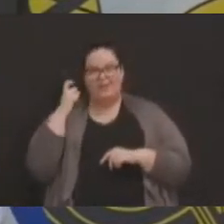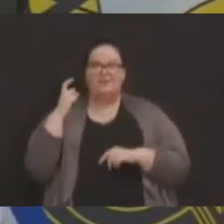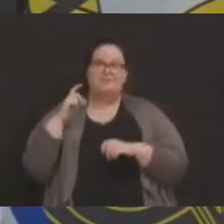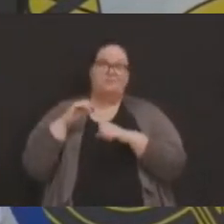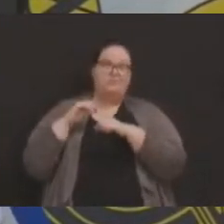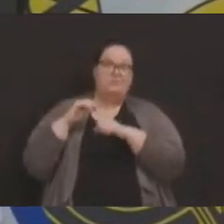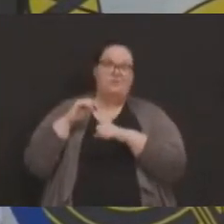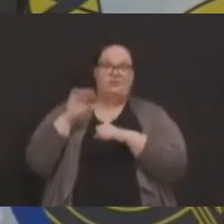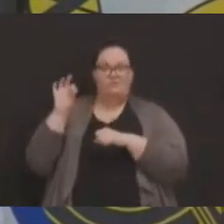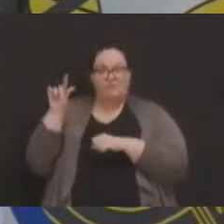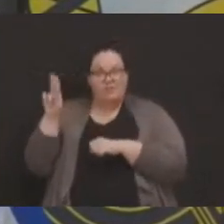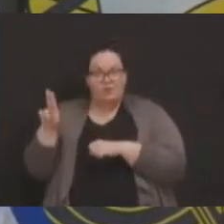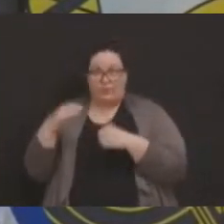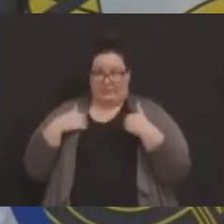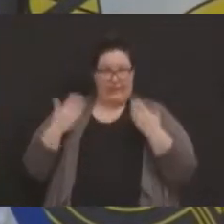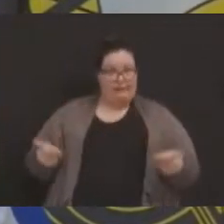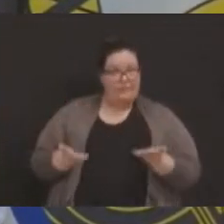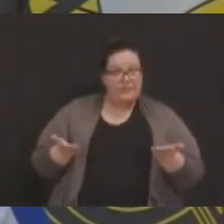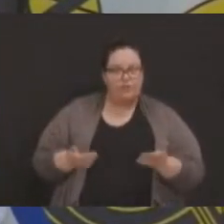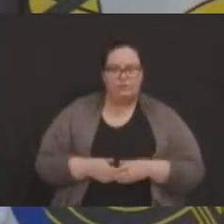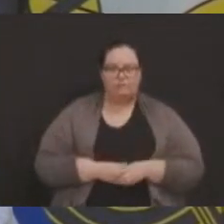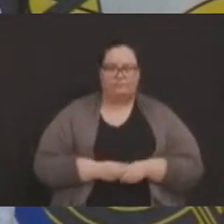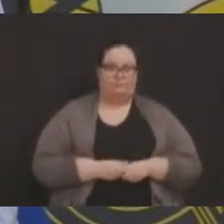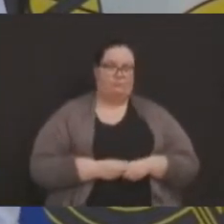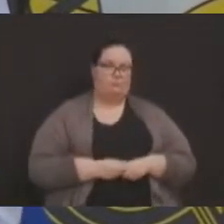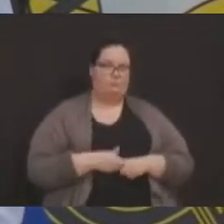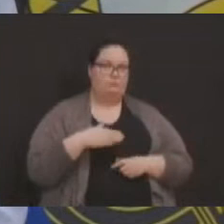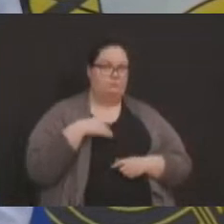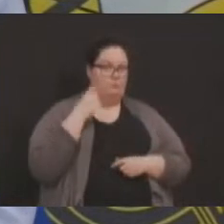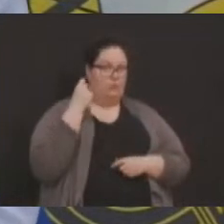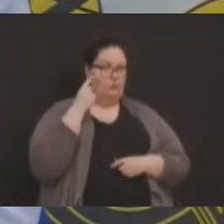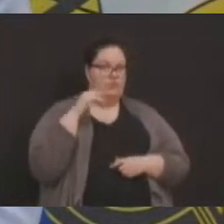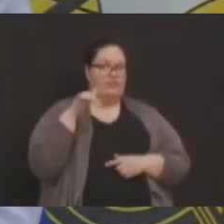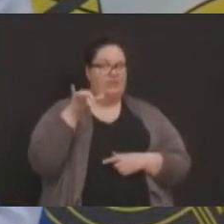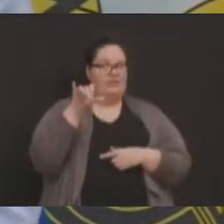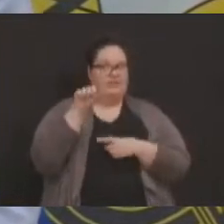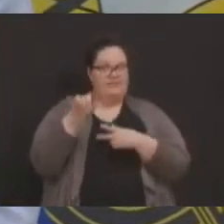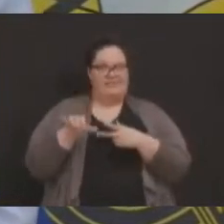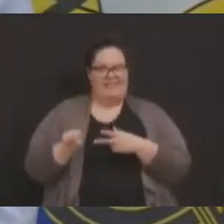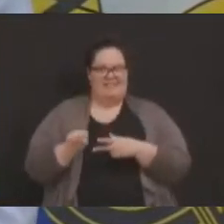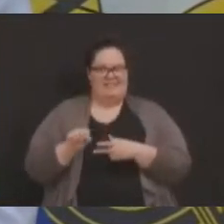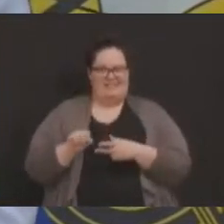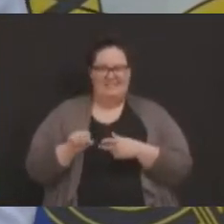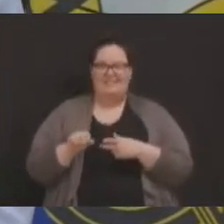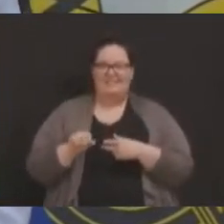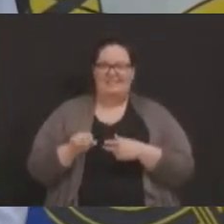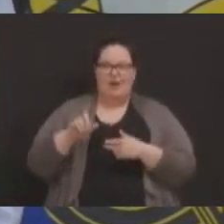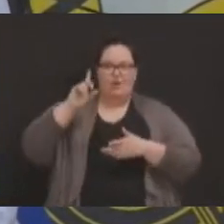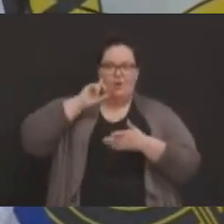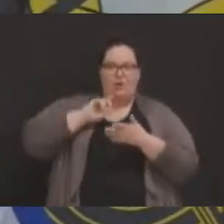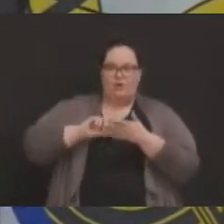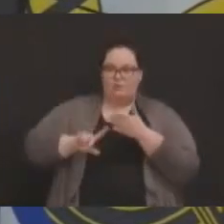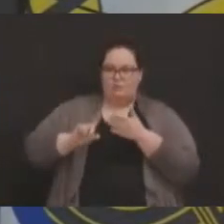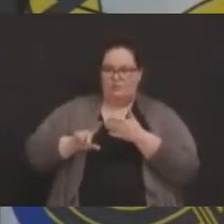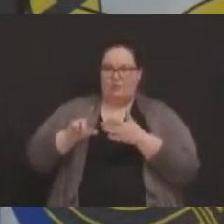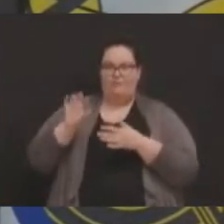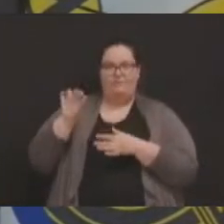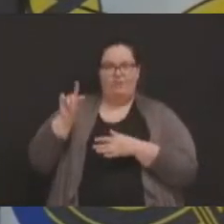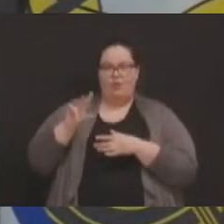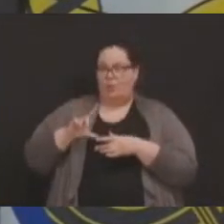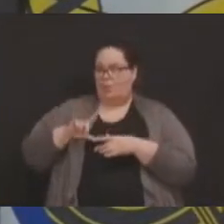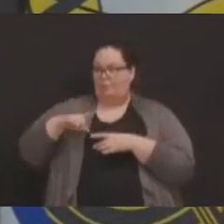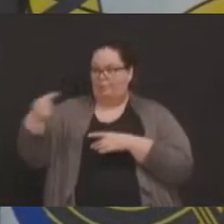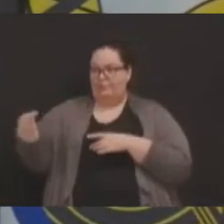flu have been down and our rates of hospitalization of flu have been down, but I will confirm that, and I can get somebody from communications to give you that data, because